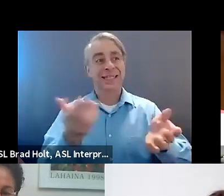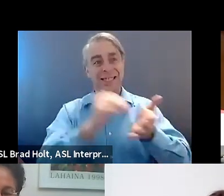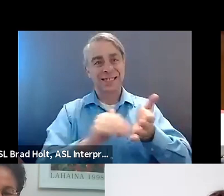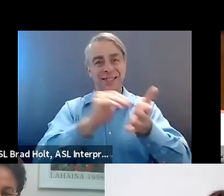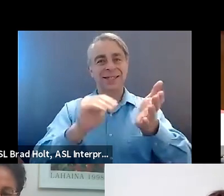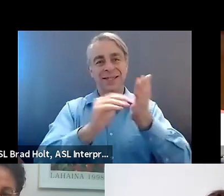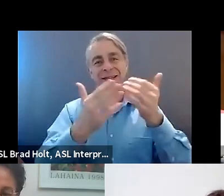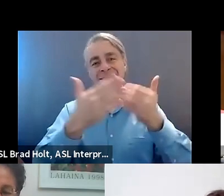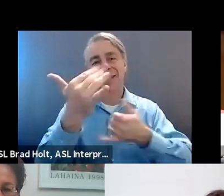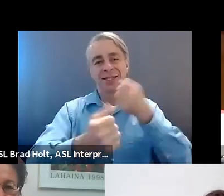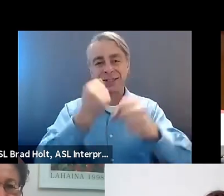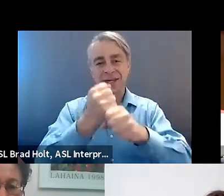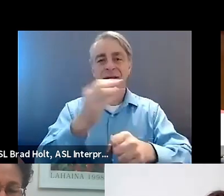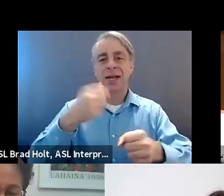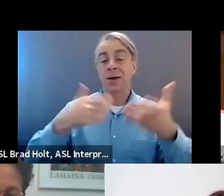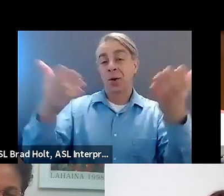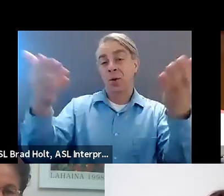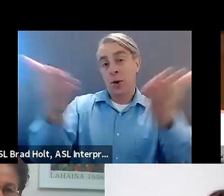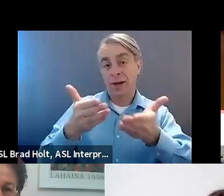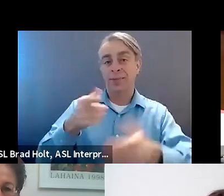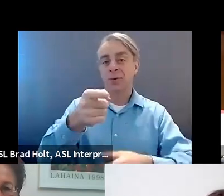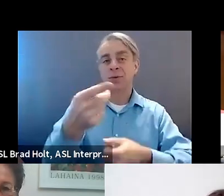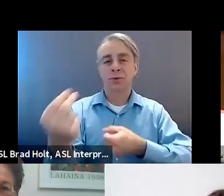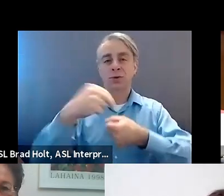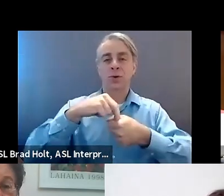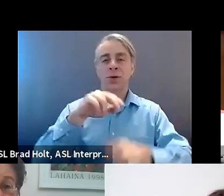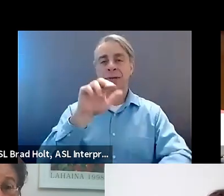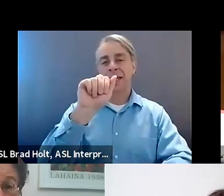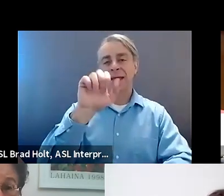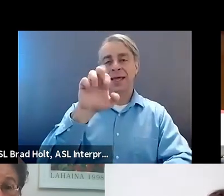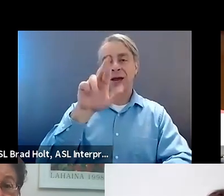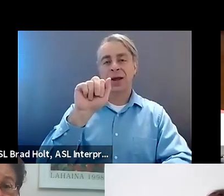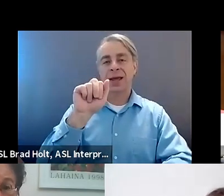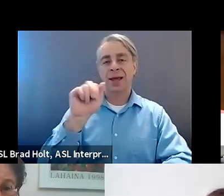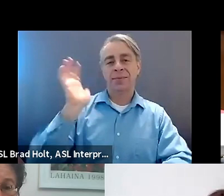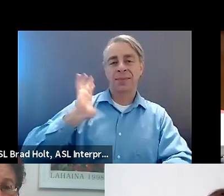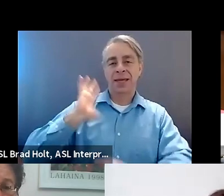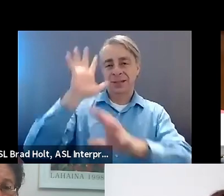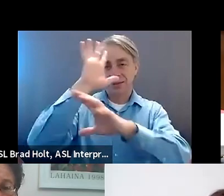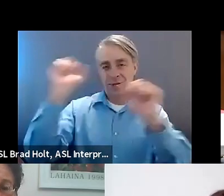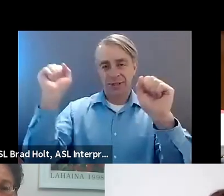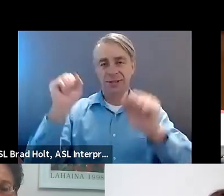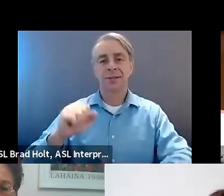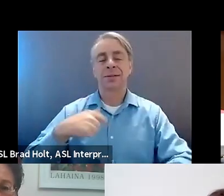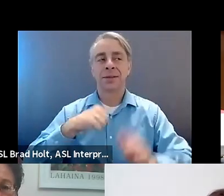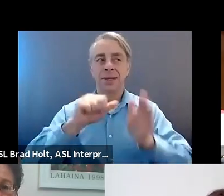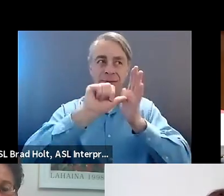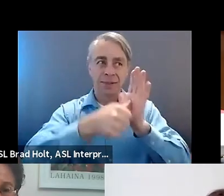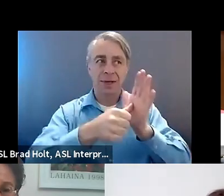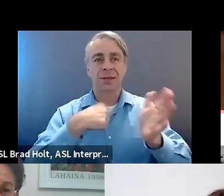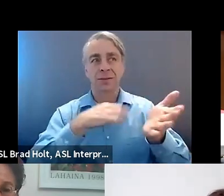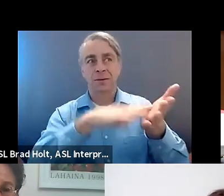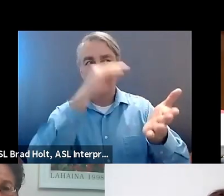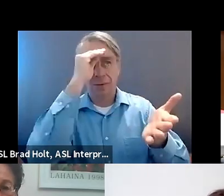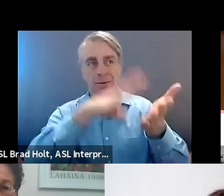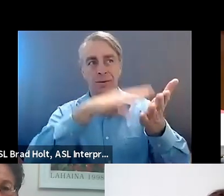AERA presidents. First, by appreciating how much we have all learned from you. You have been a teacher, not only